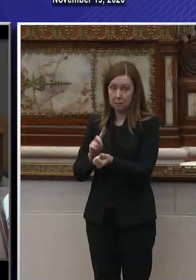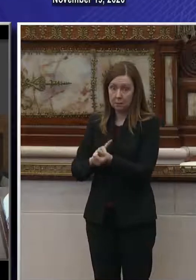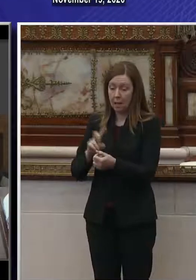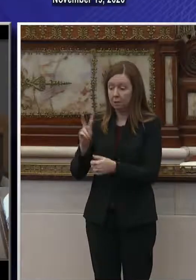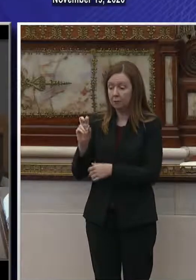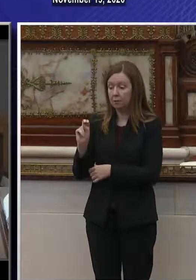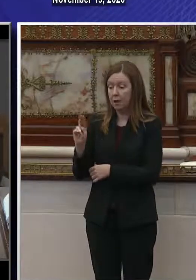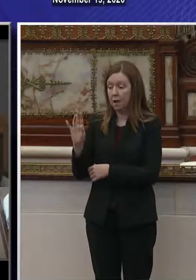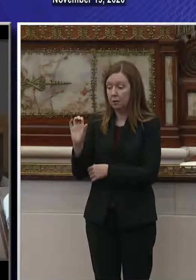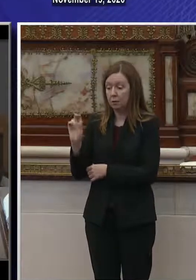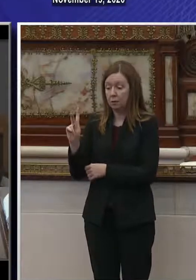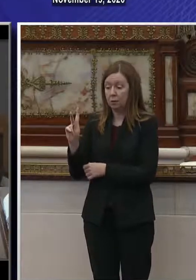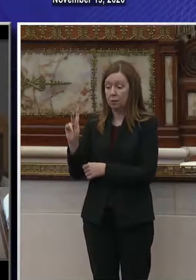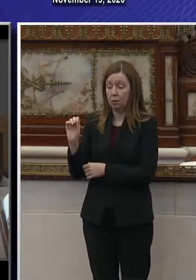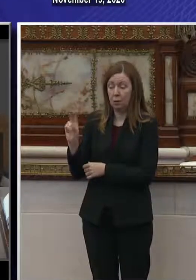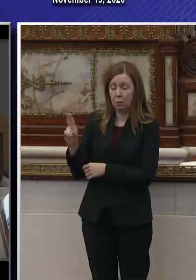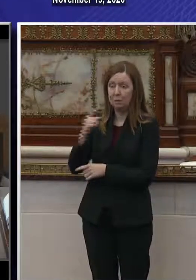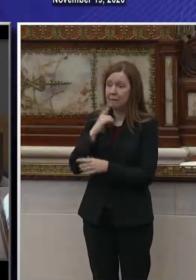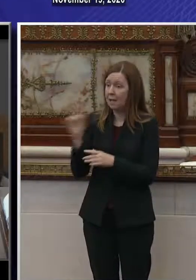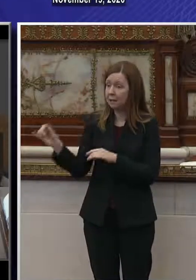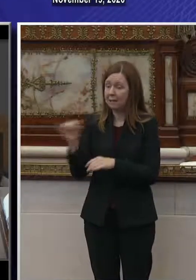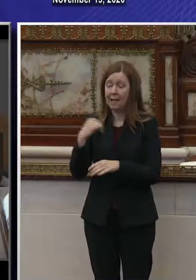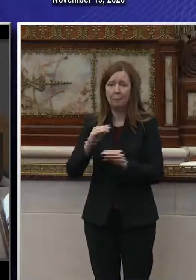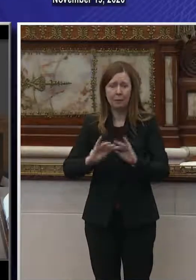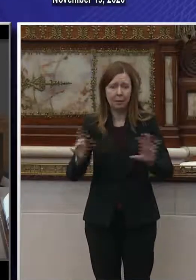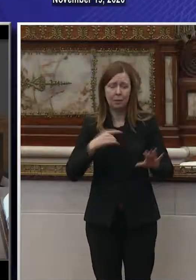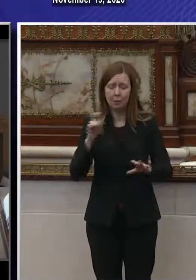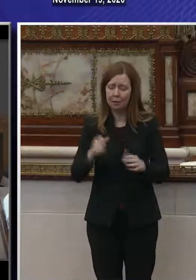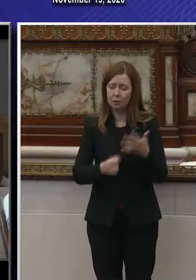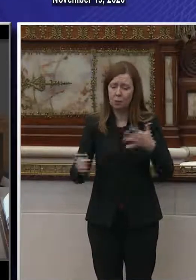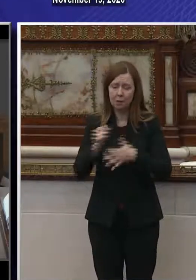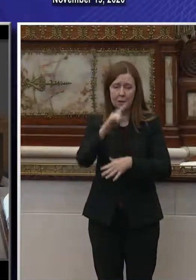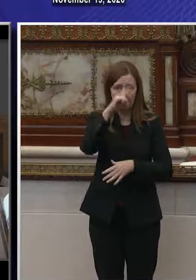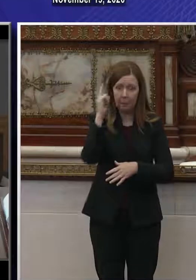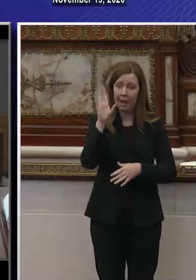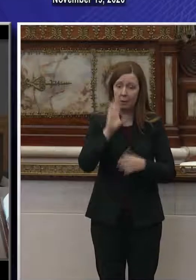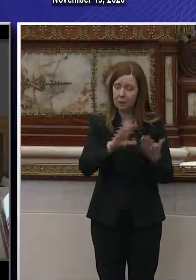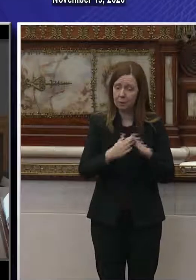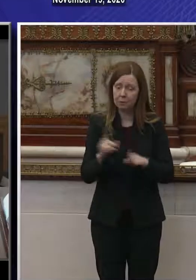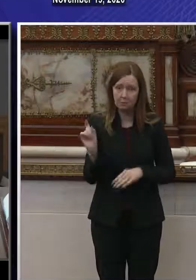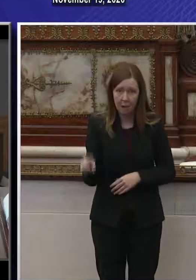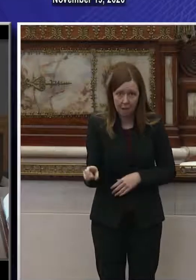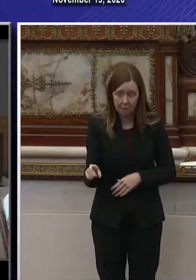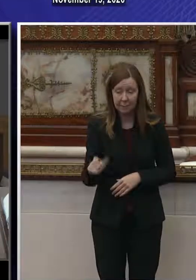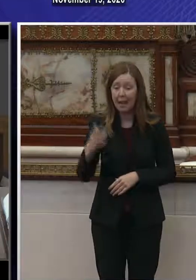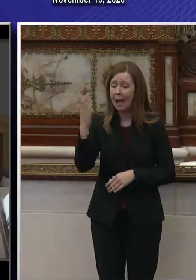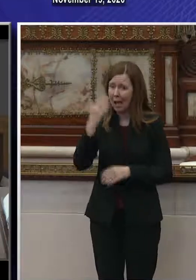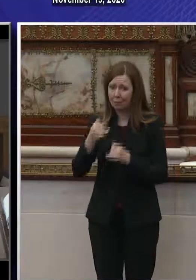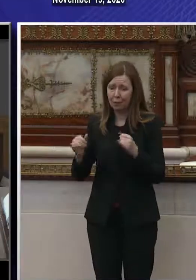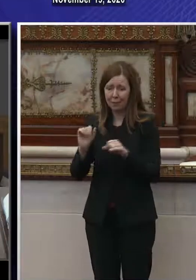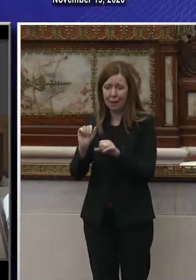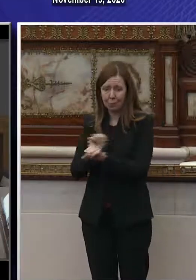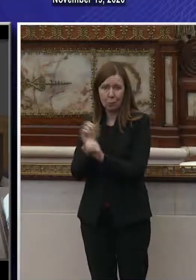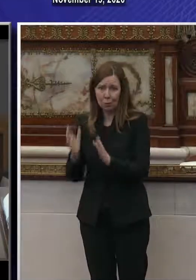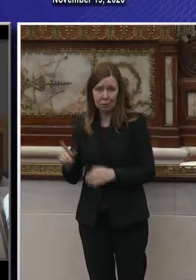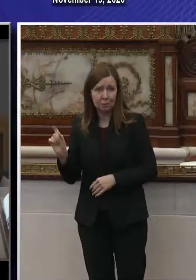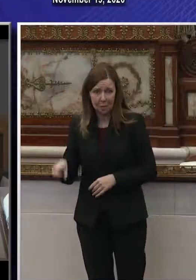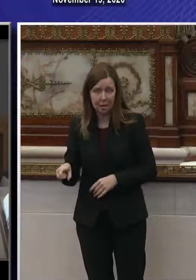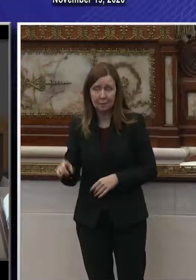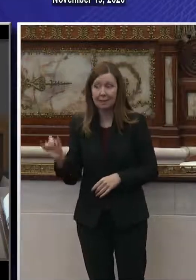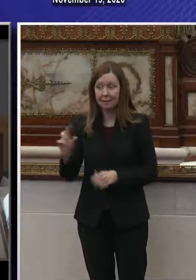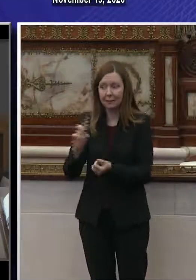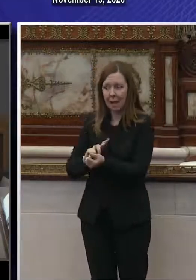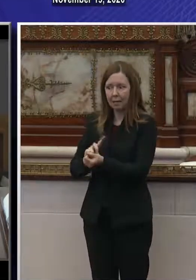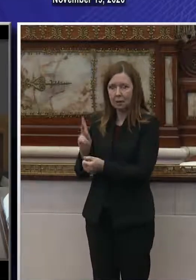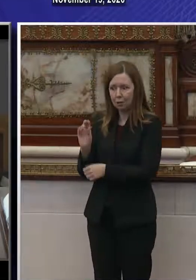Bonk said, that it's very clear that we need to prioritize Black and Brown communities and our frontline health workers, I will say, like